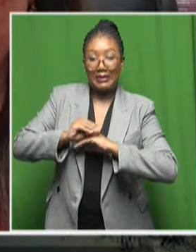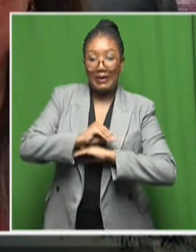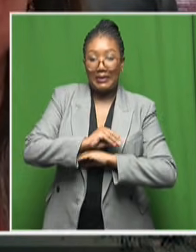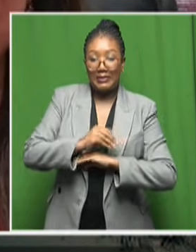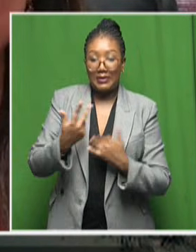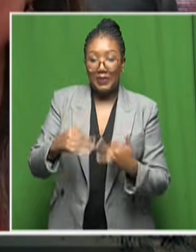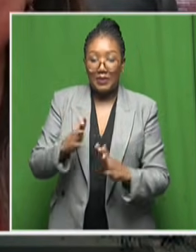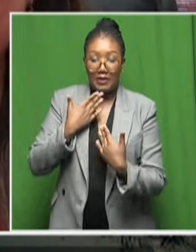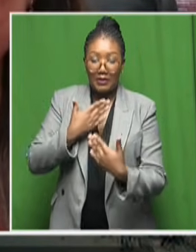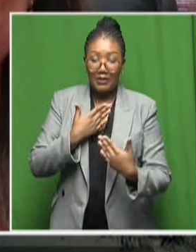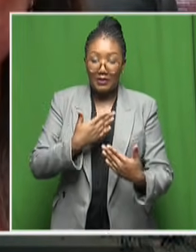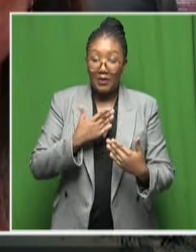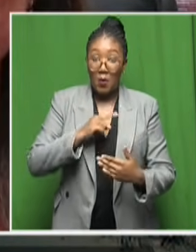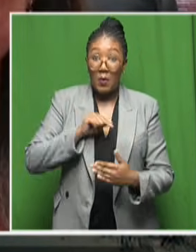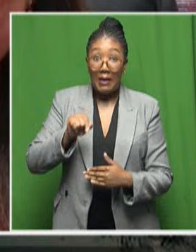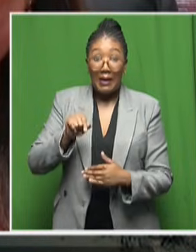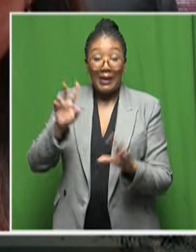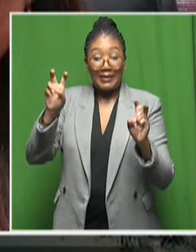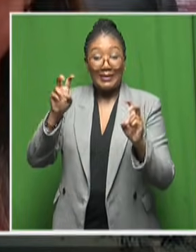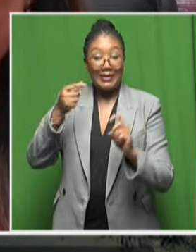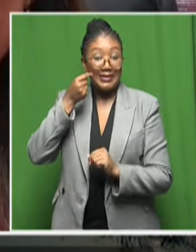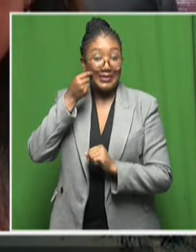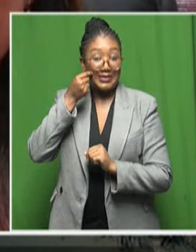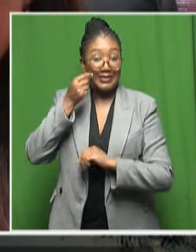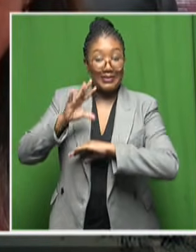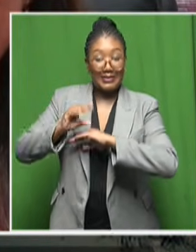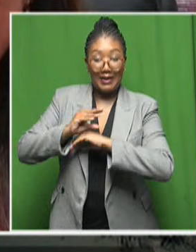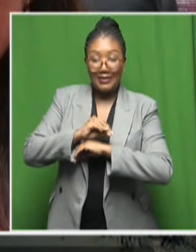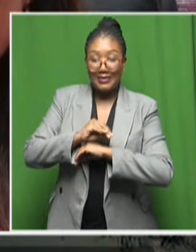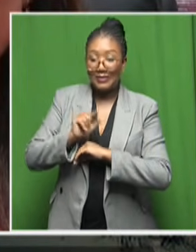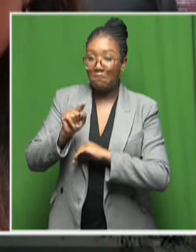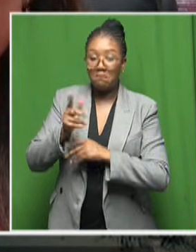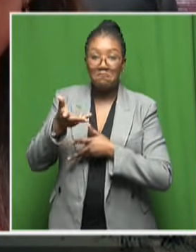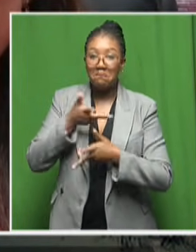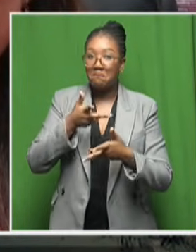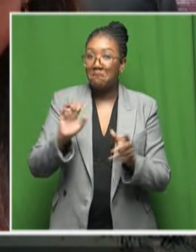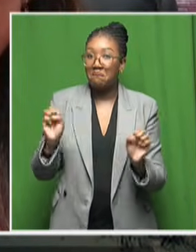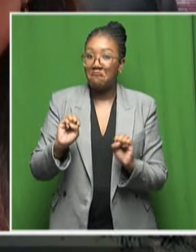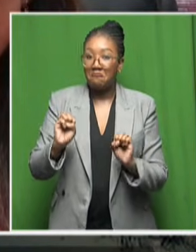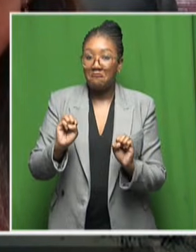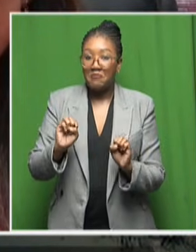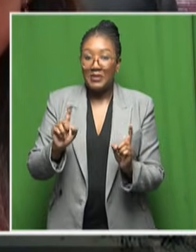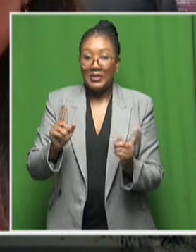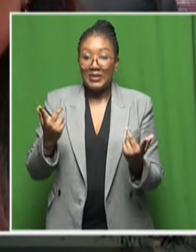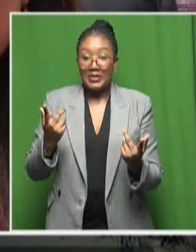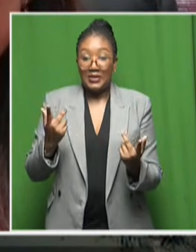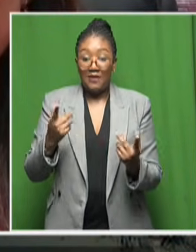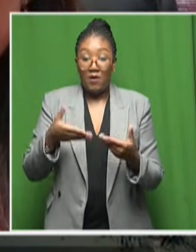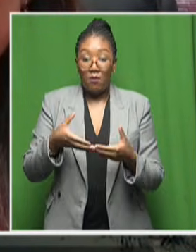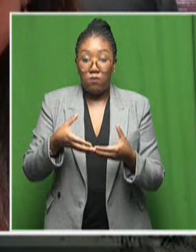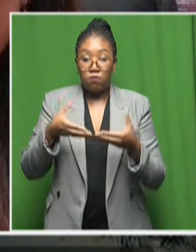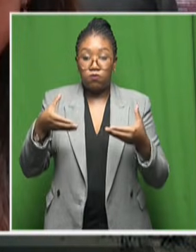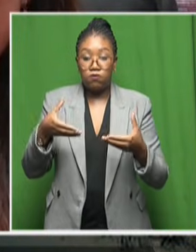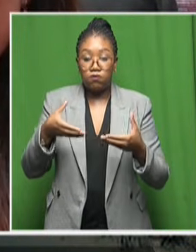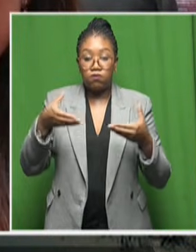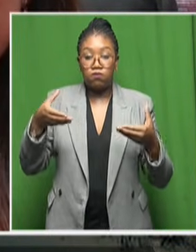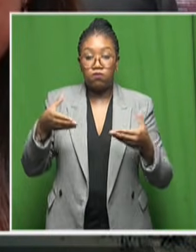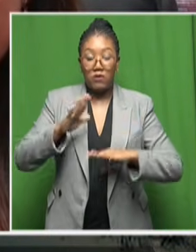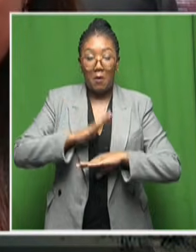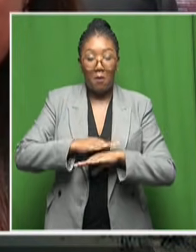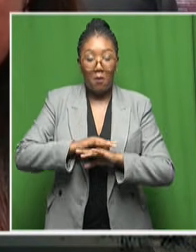really appreciate it. Yeah, no, it is vitally important and unfortunately a growing form of cancer, I imagine, because, you